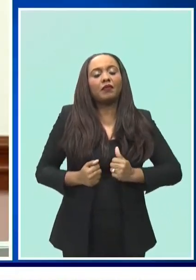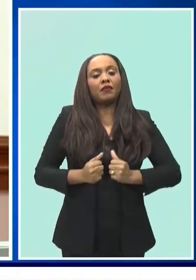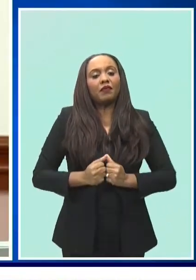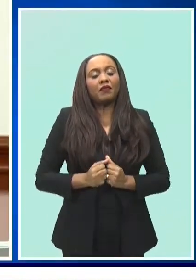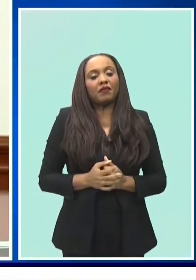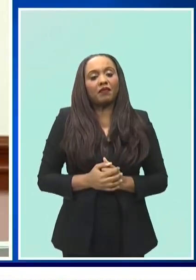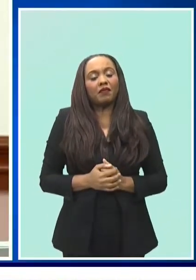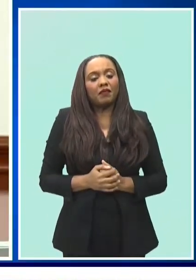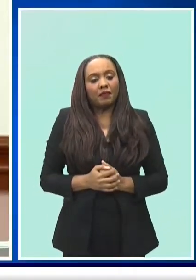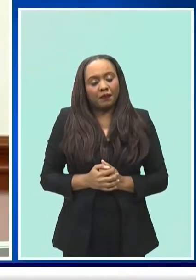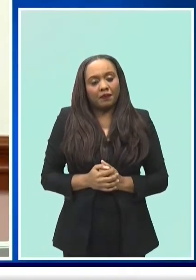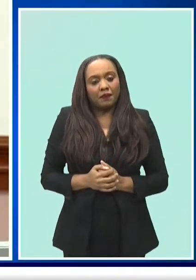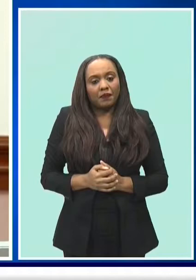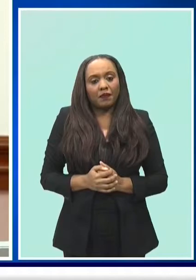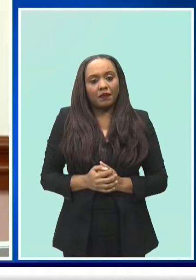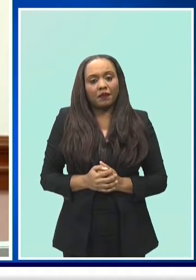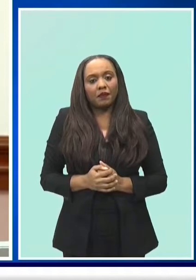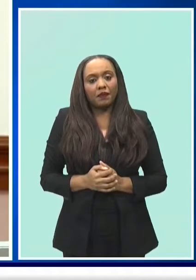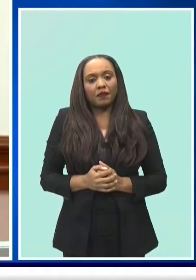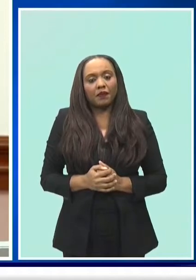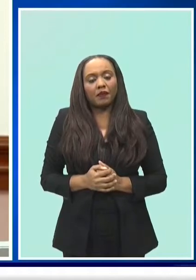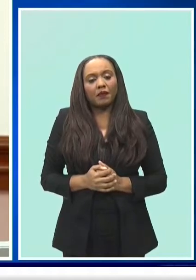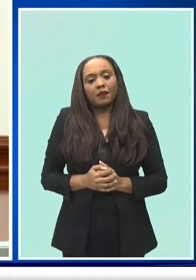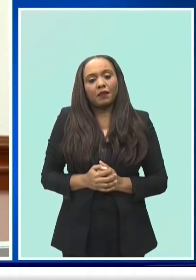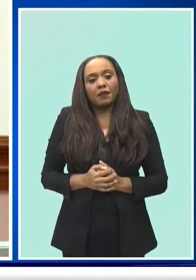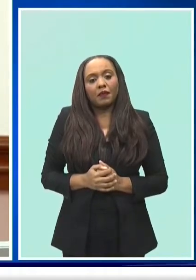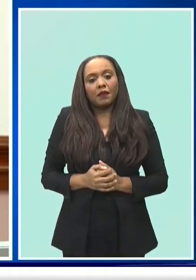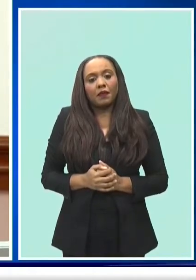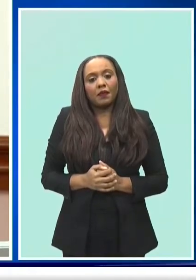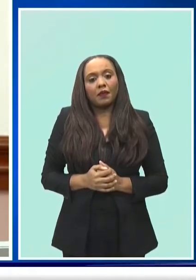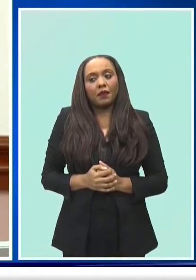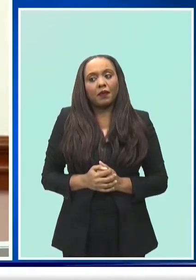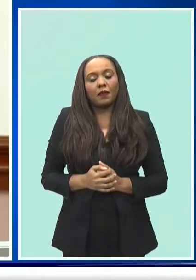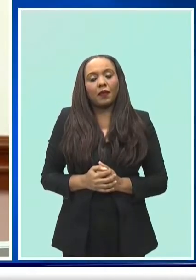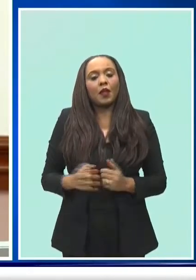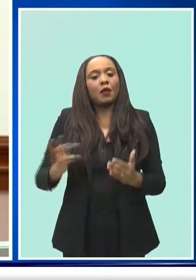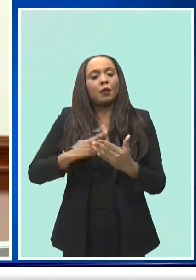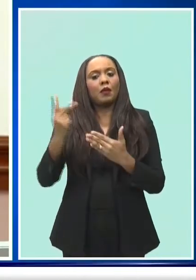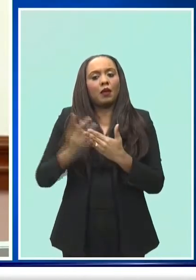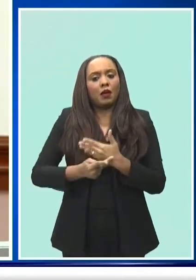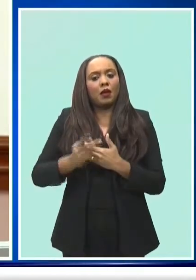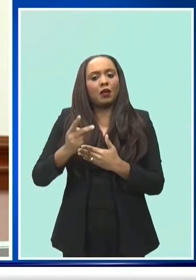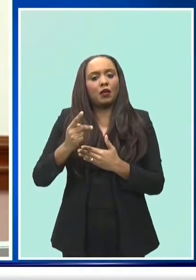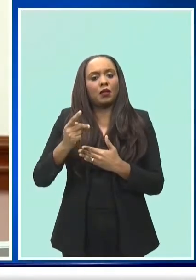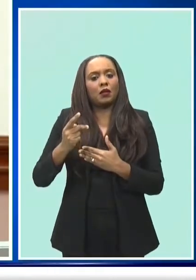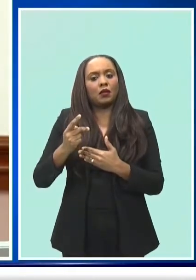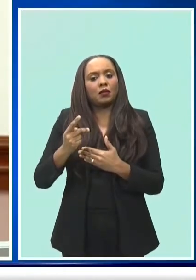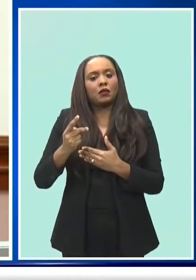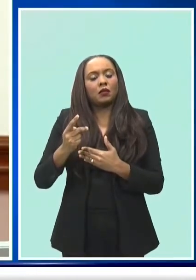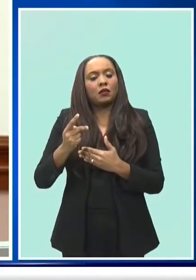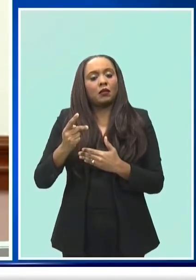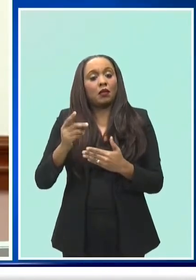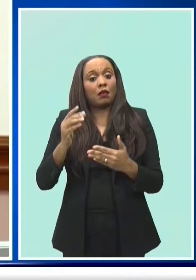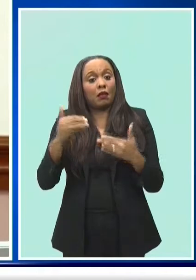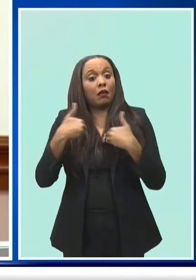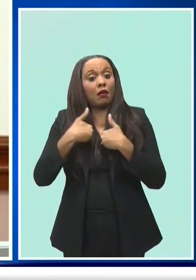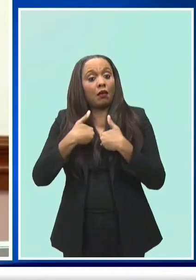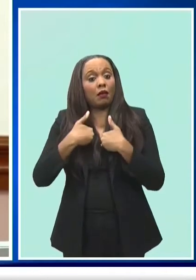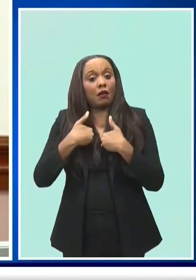been accorded national and Caribbean vocational qualifications by the TVET Council, the Technical